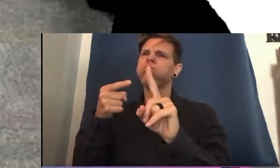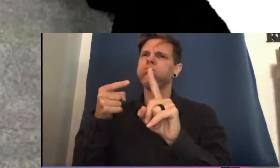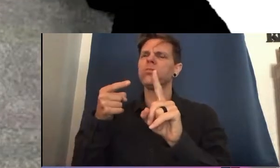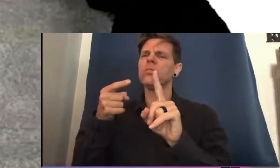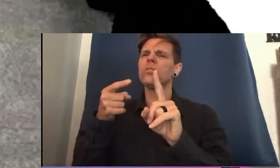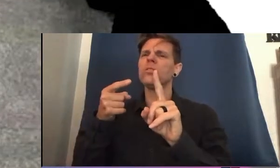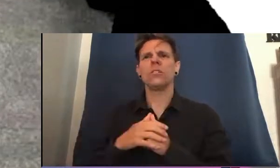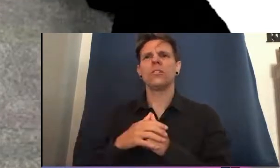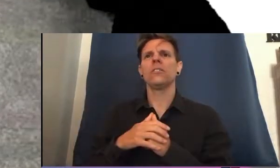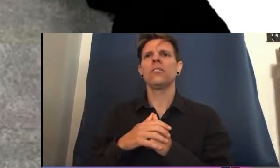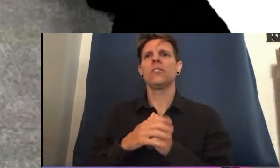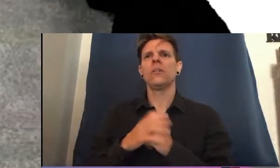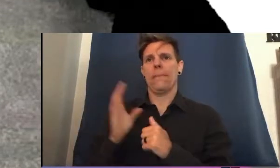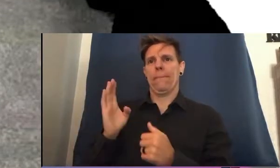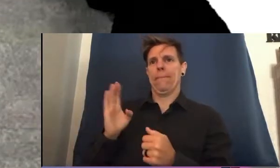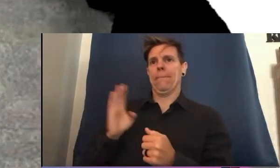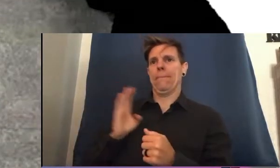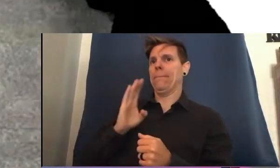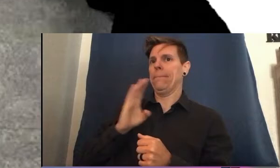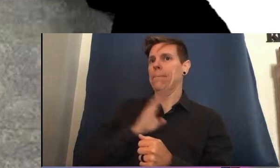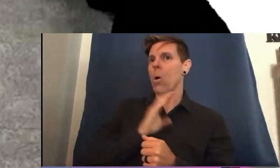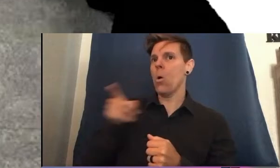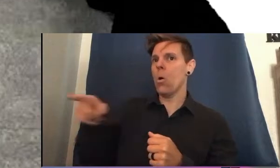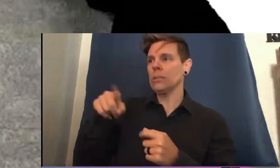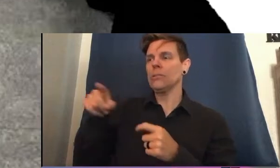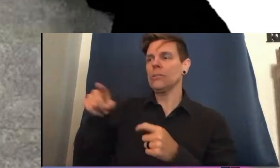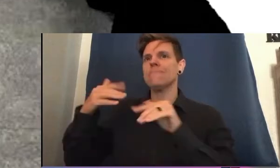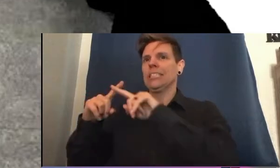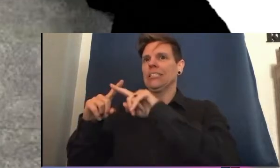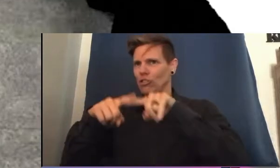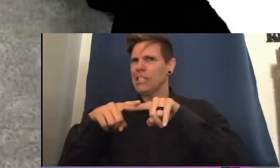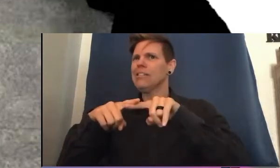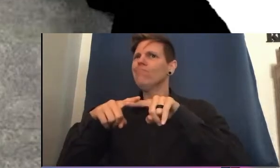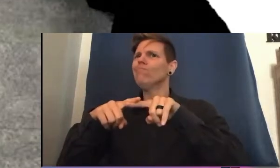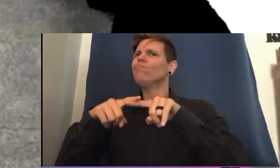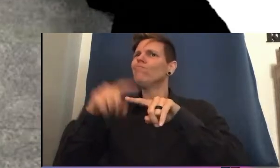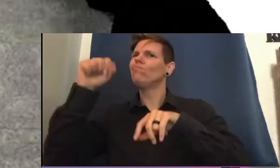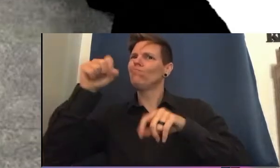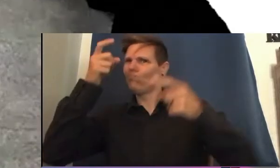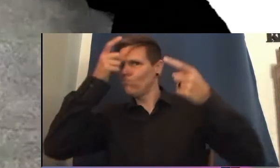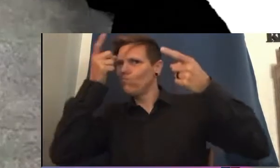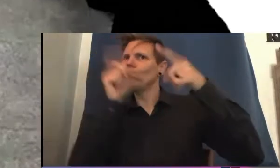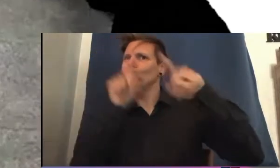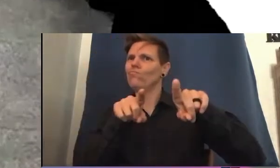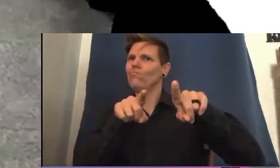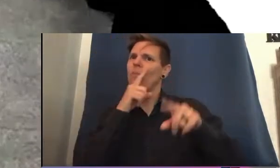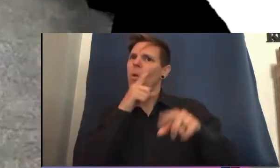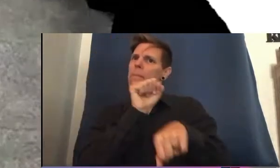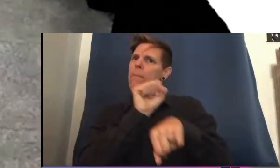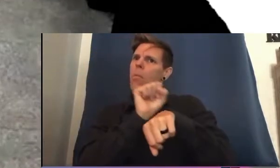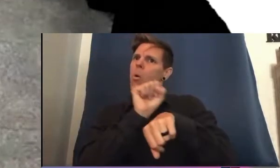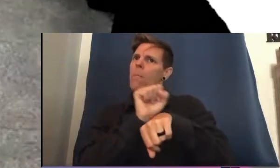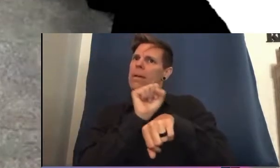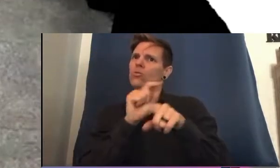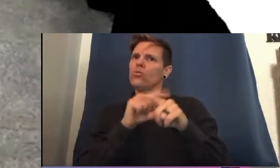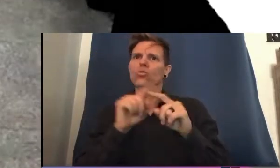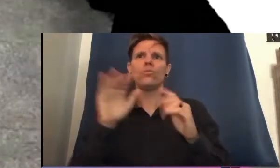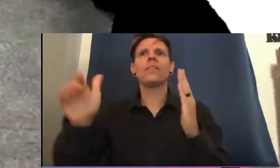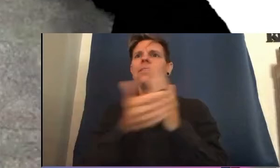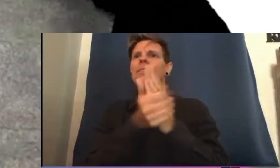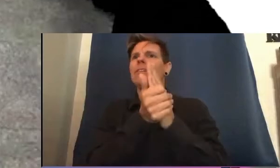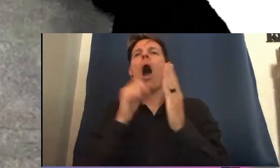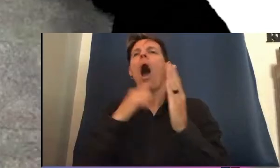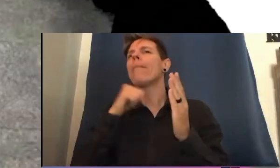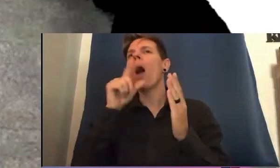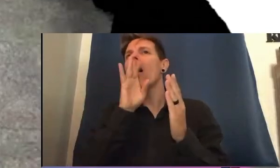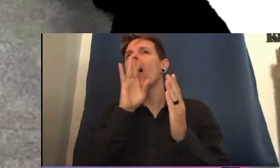employment agreement. Now, you have the employment agreement in your packet, and we're not going to read that all in the record